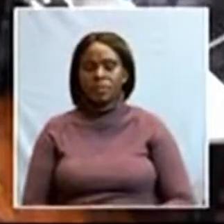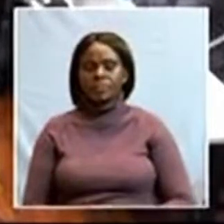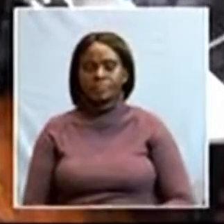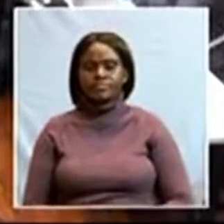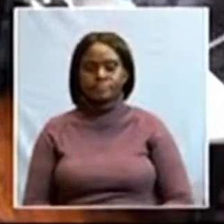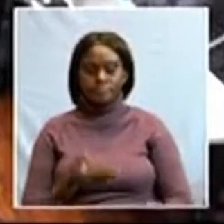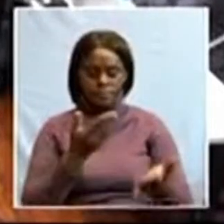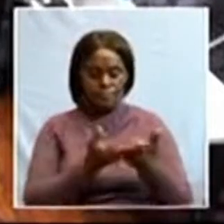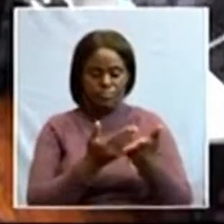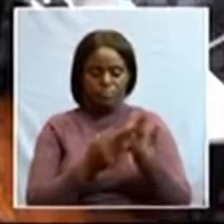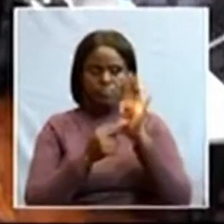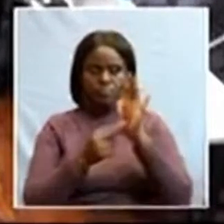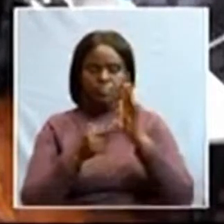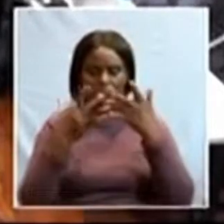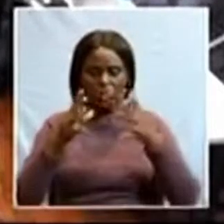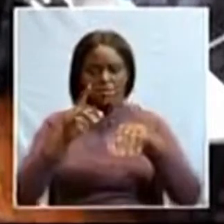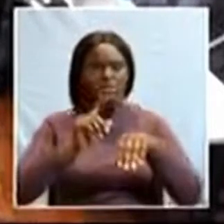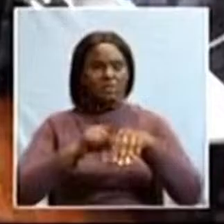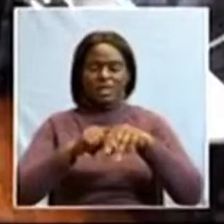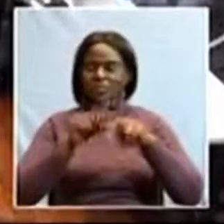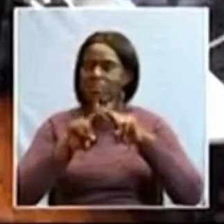Here we seem to be wasting time, Chairman.